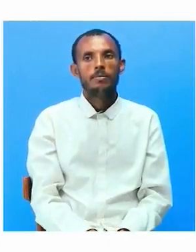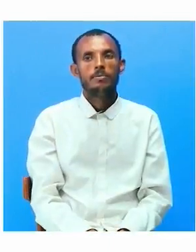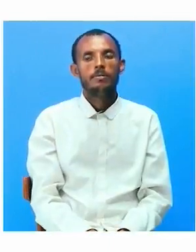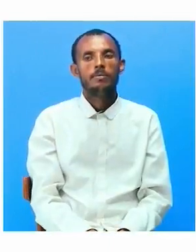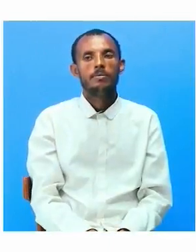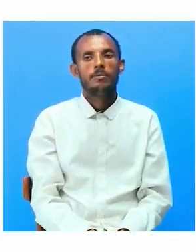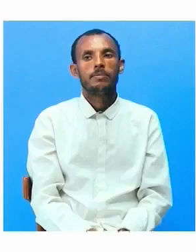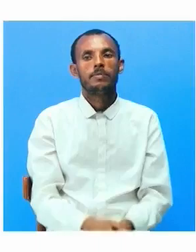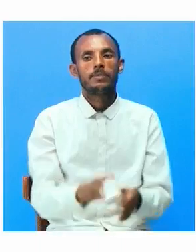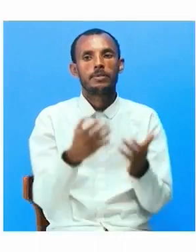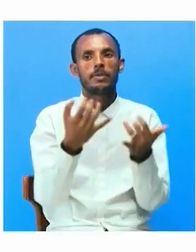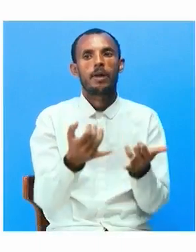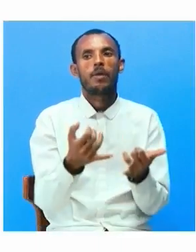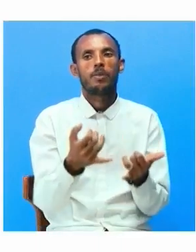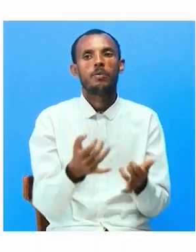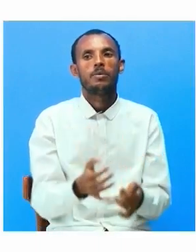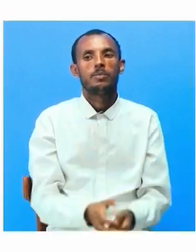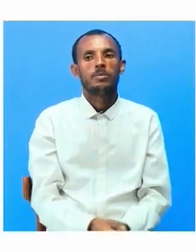Now,